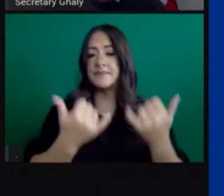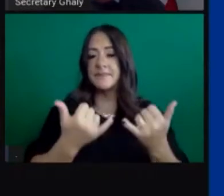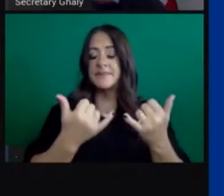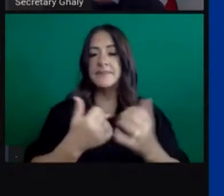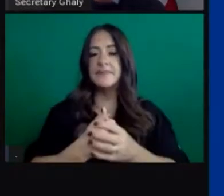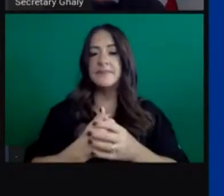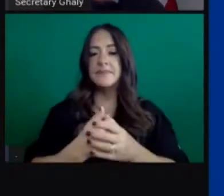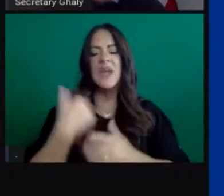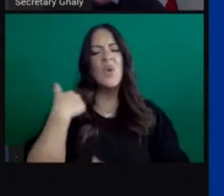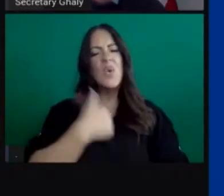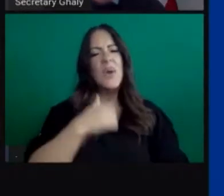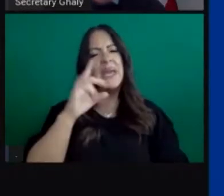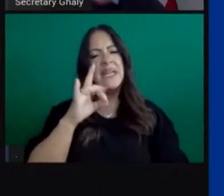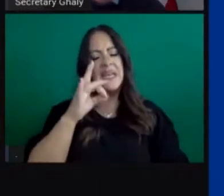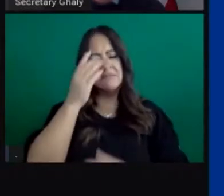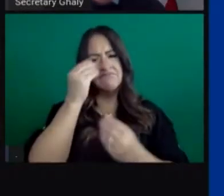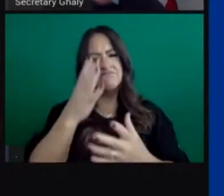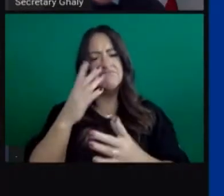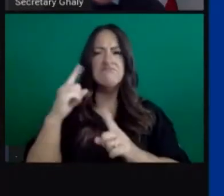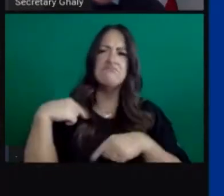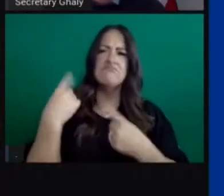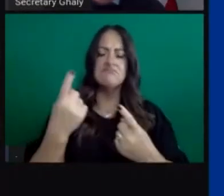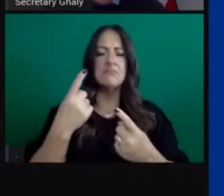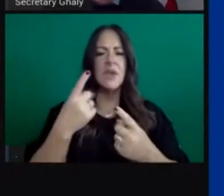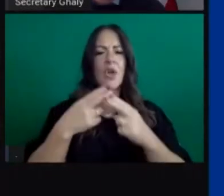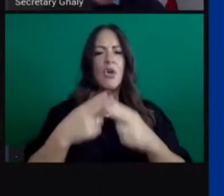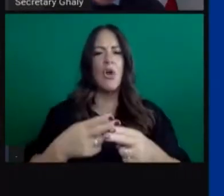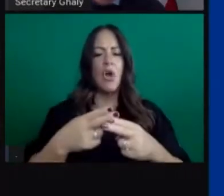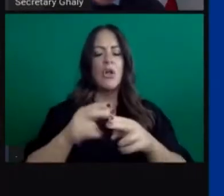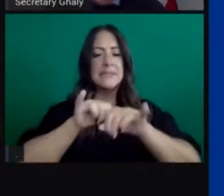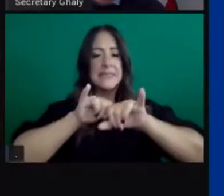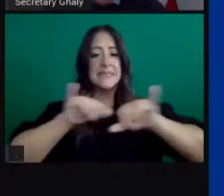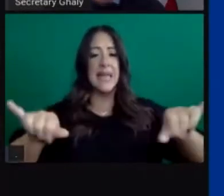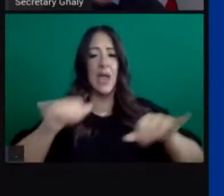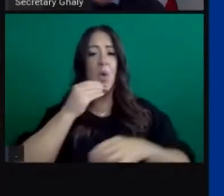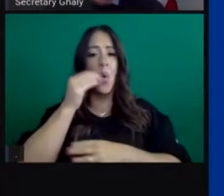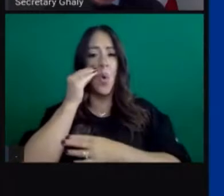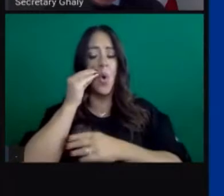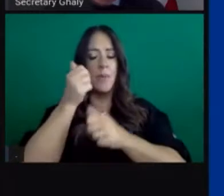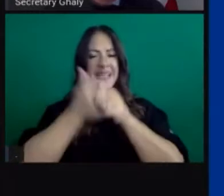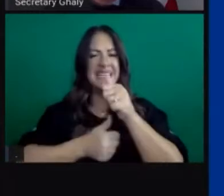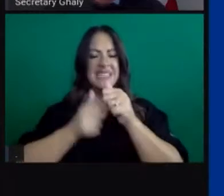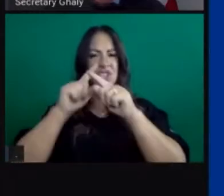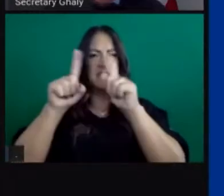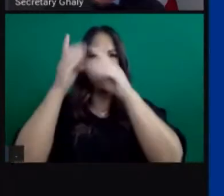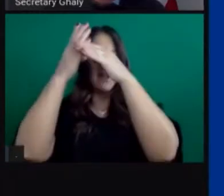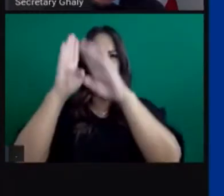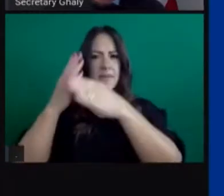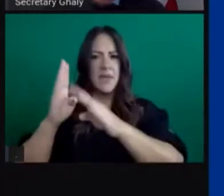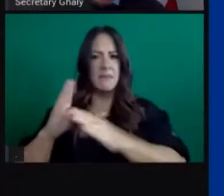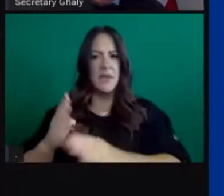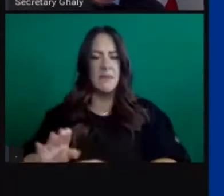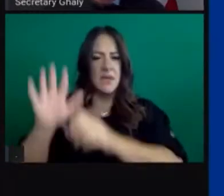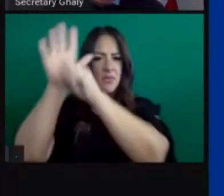So we have been talking now about the regional stay-at-home order for over 3 weeks.